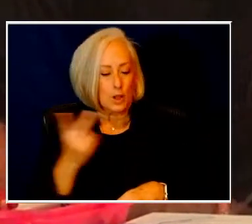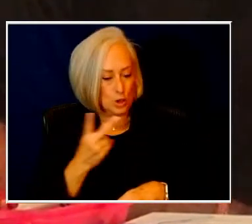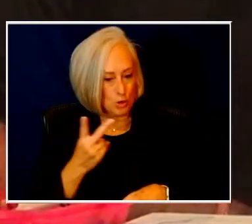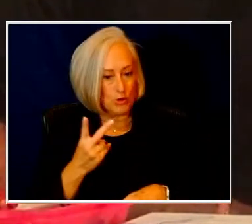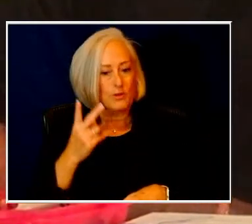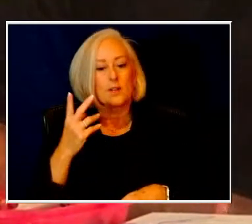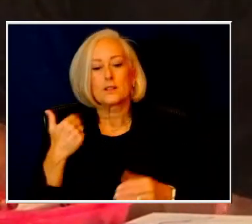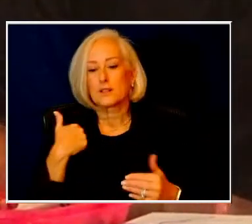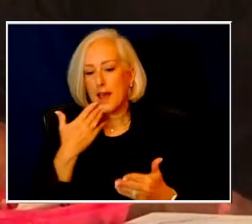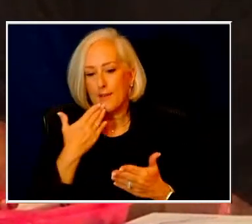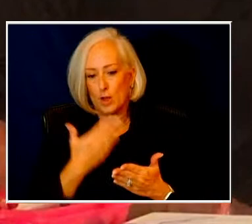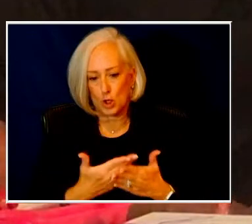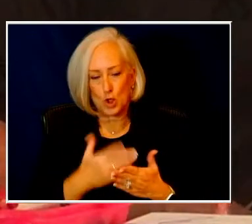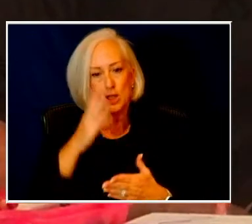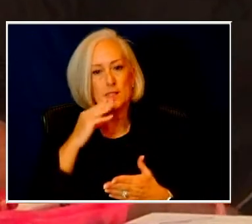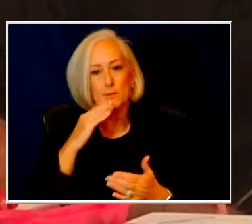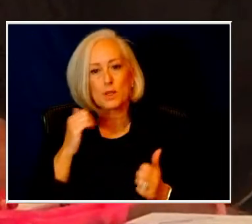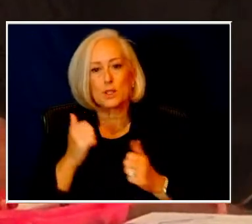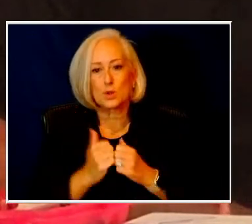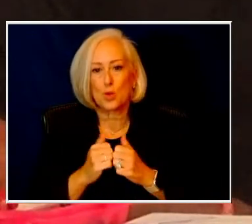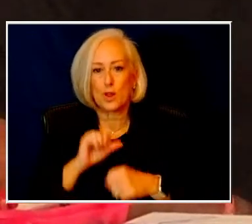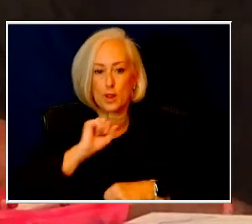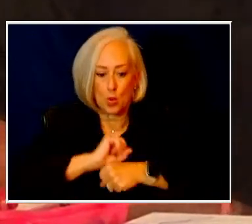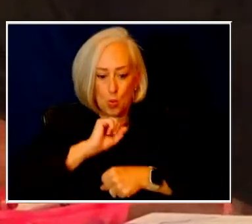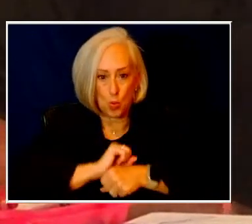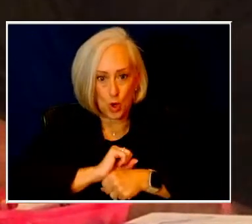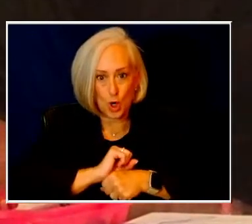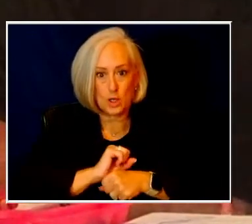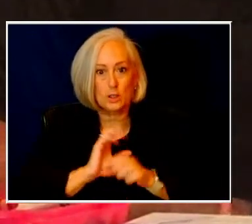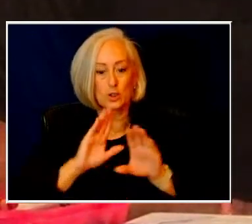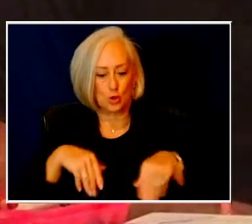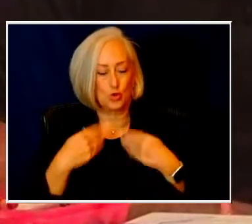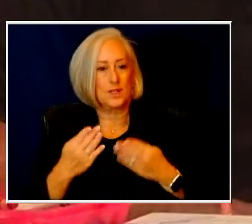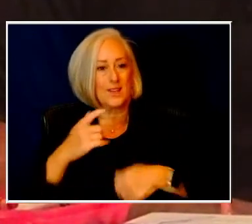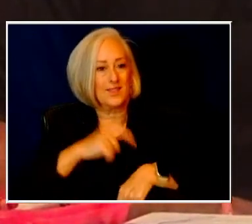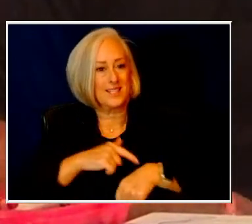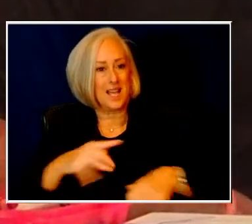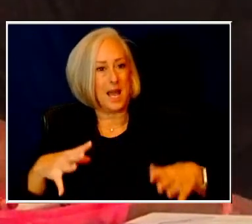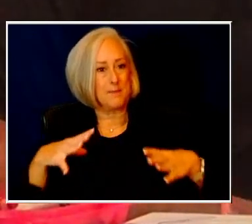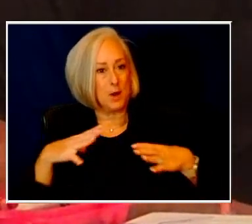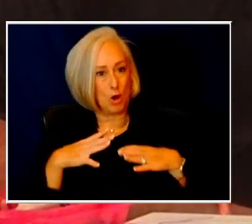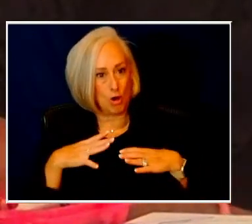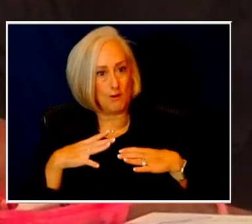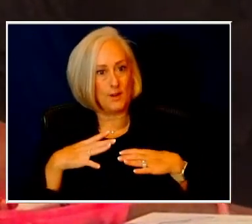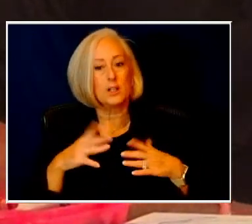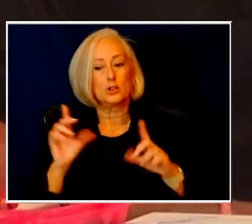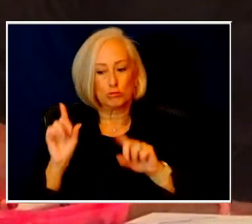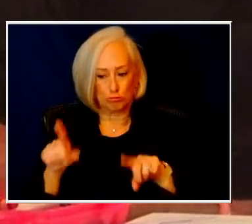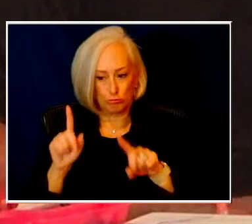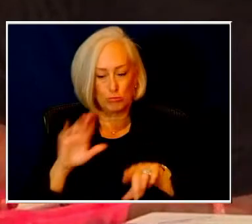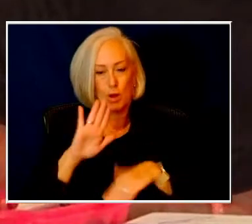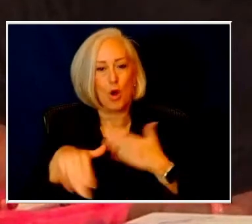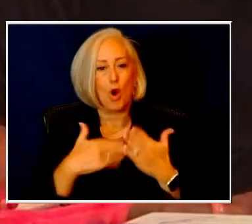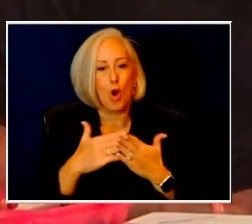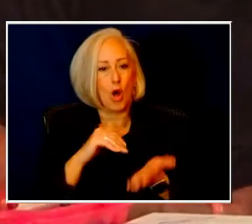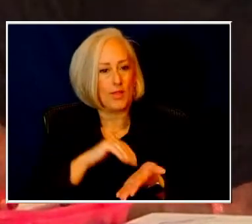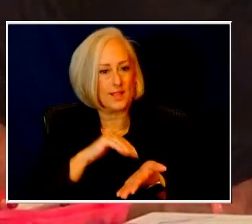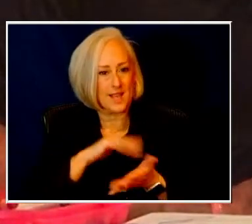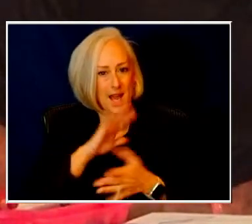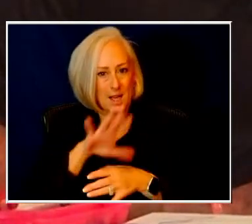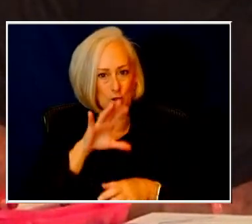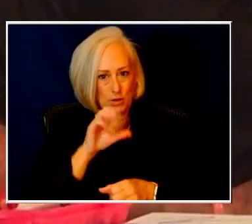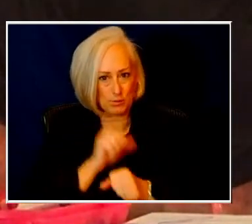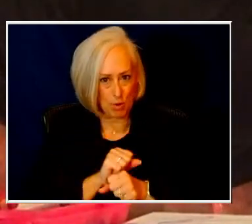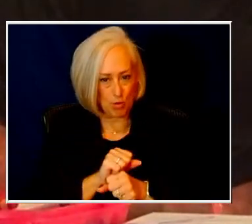have time off work. So we were both able to be at all of her doctor's appointments. You know, we were able to be a